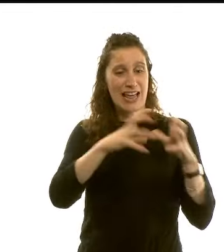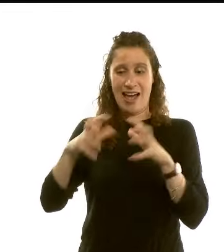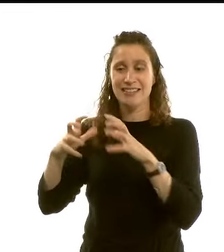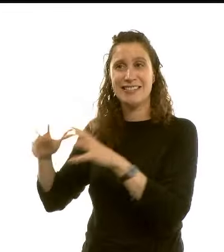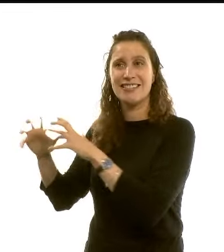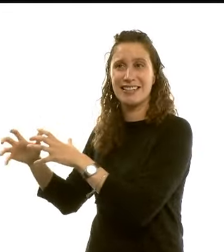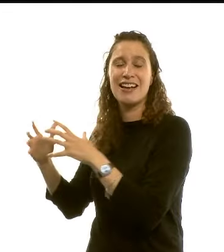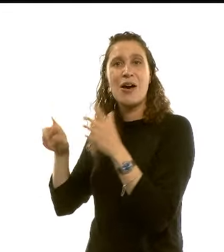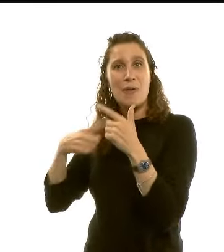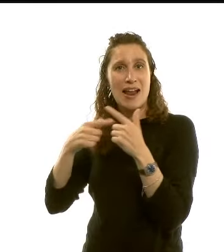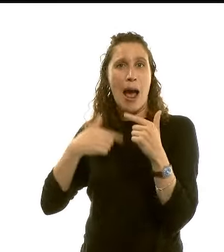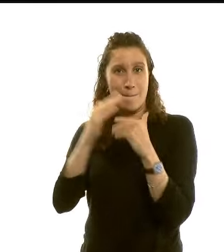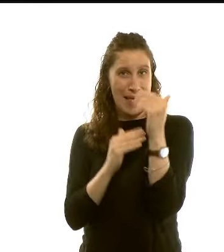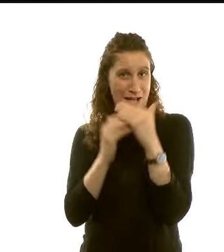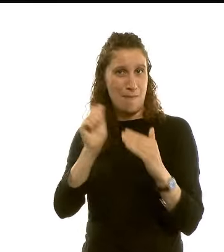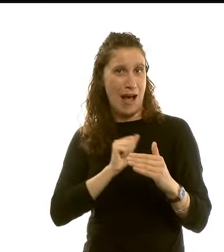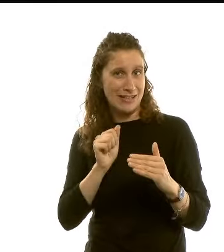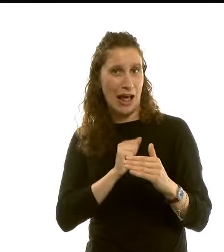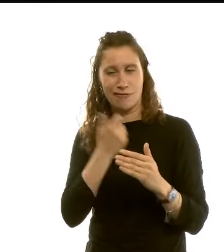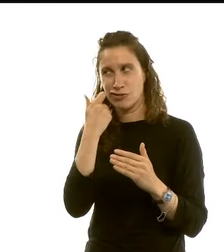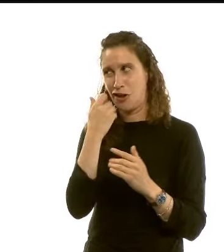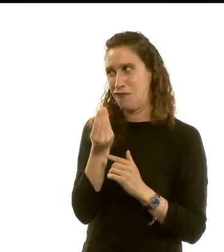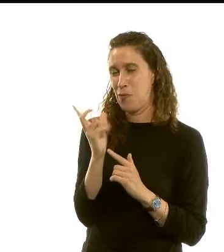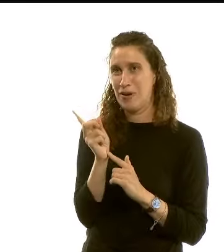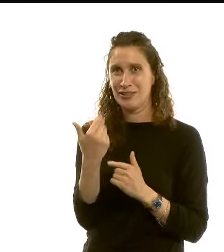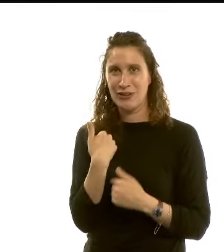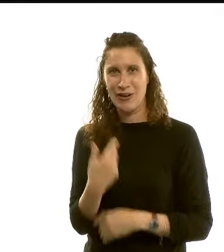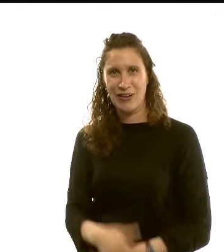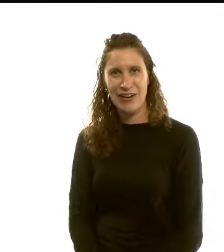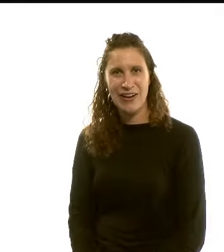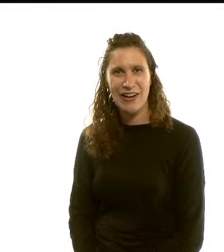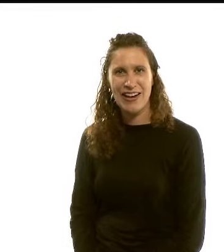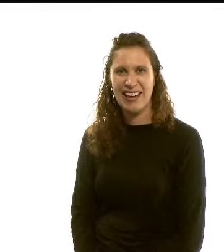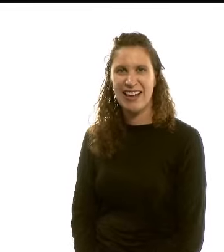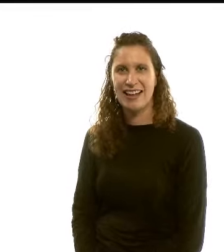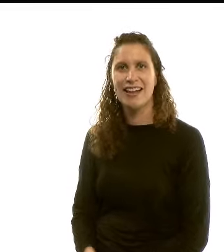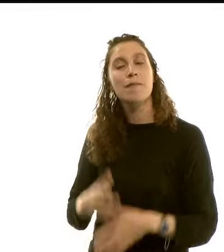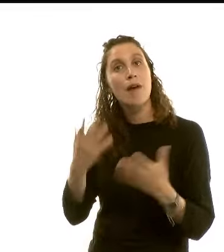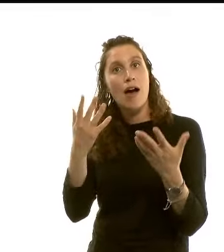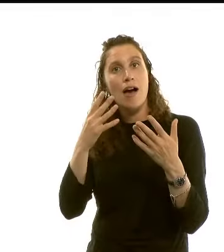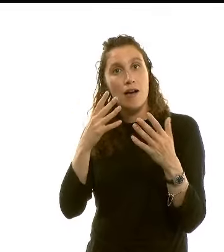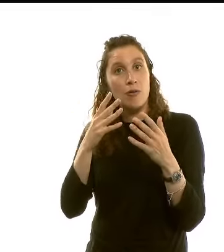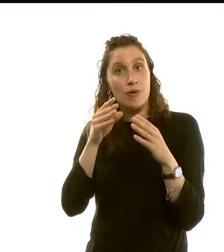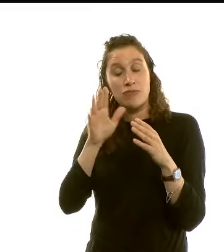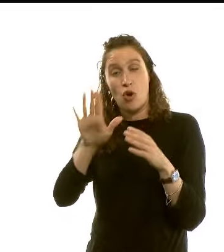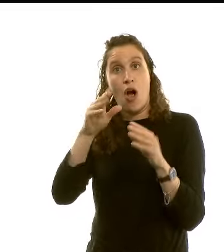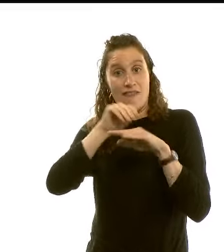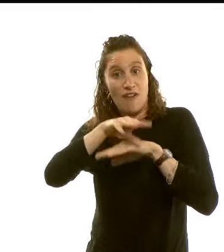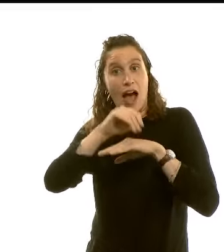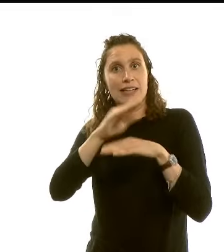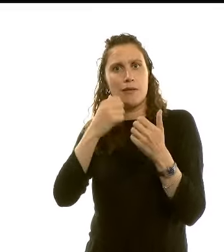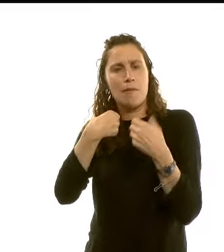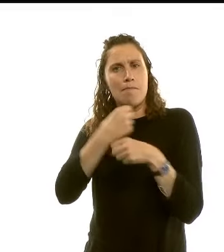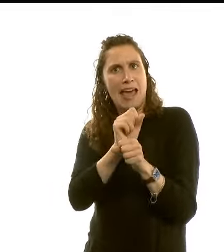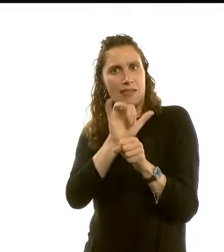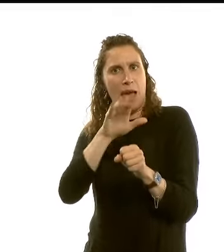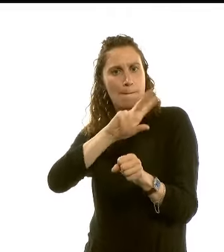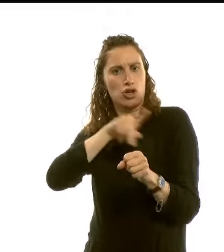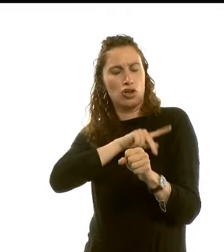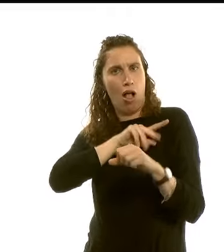together when I built this myself just before. And we've been following your advice to personalize. For example, I decided to build a